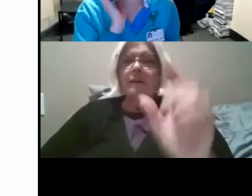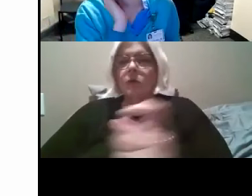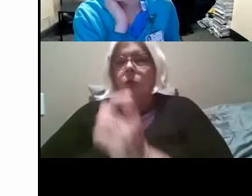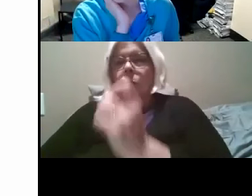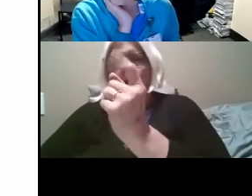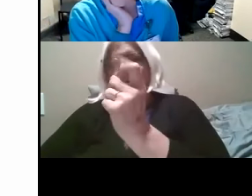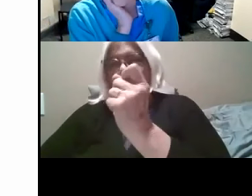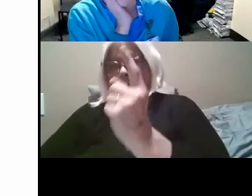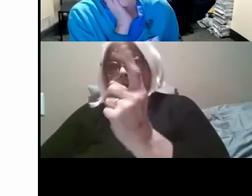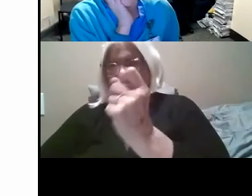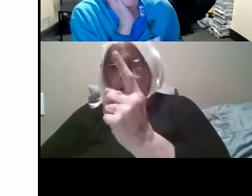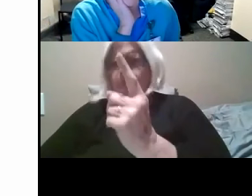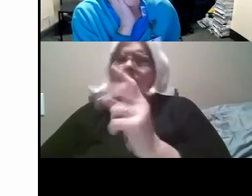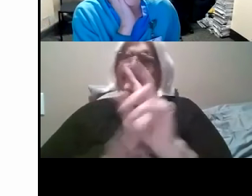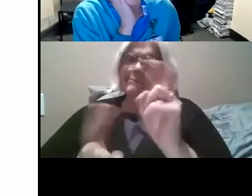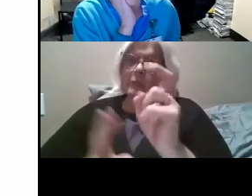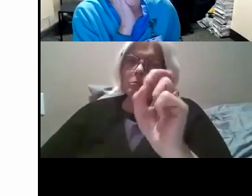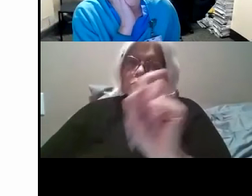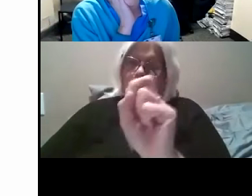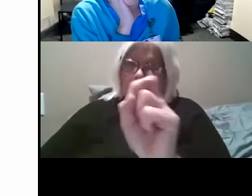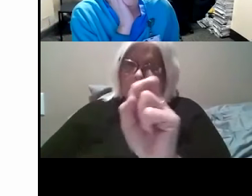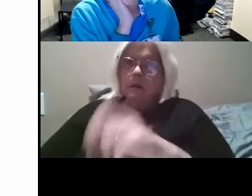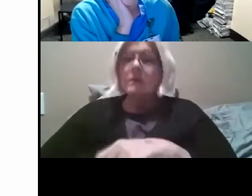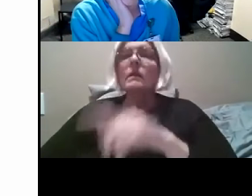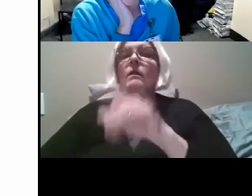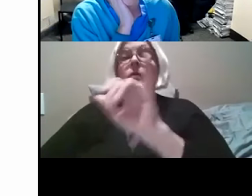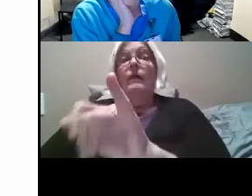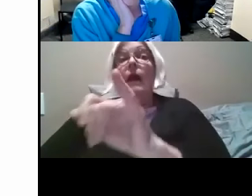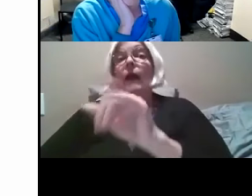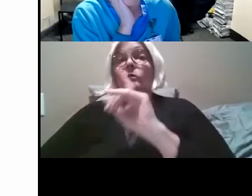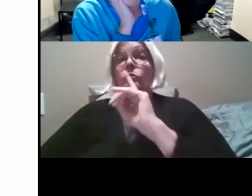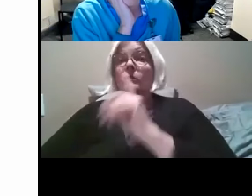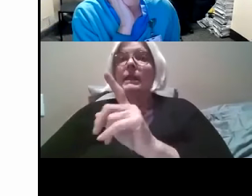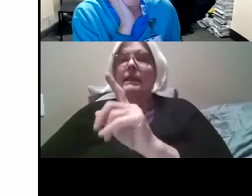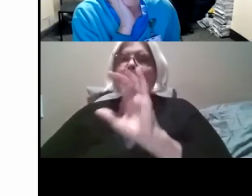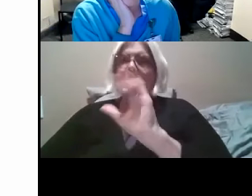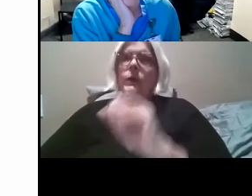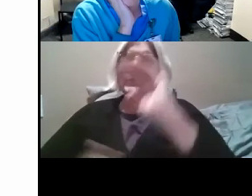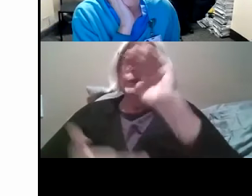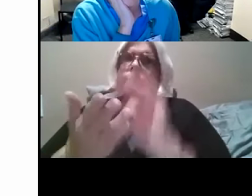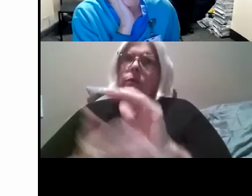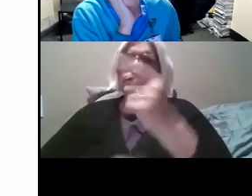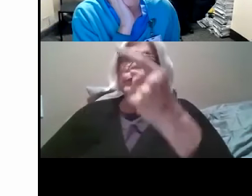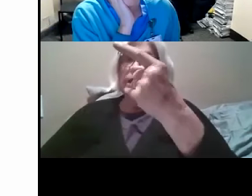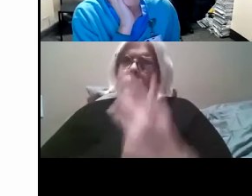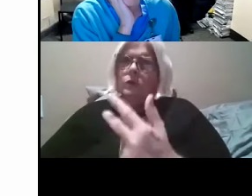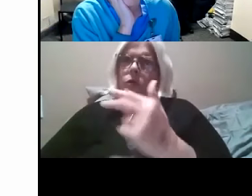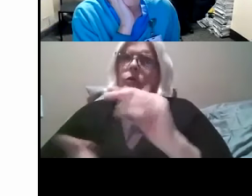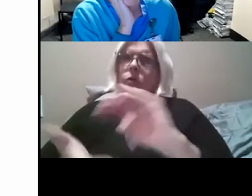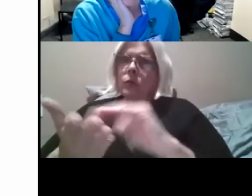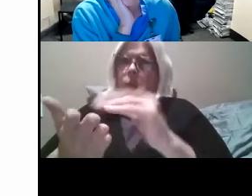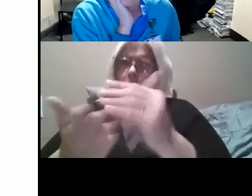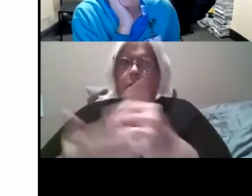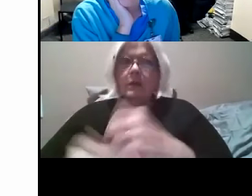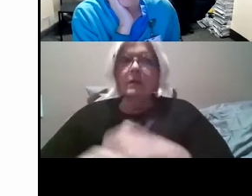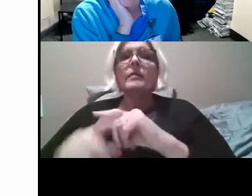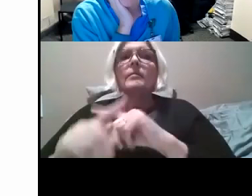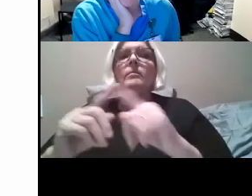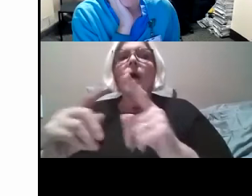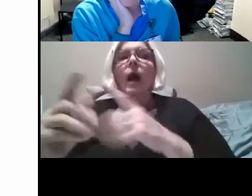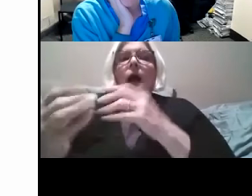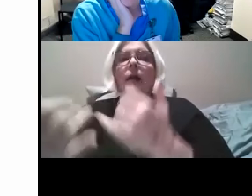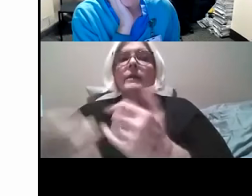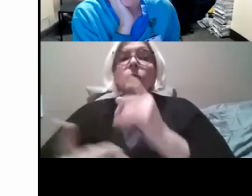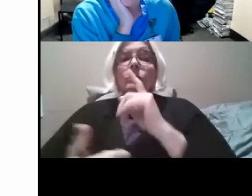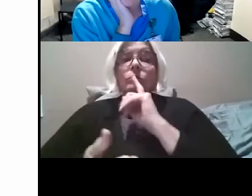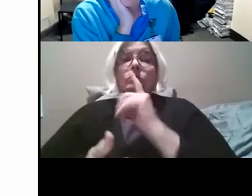So what we know about this is that in the US alone, over 100 million people have been fully vaccinated with 2 doses,